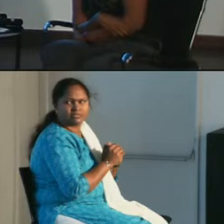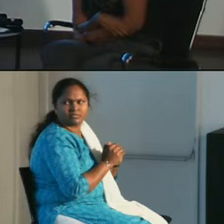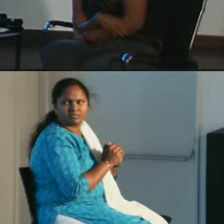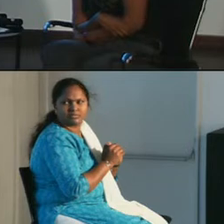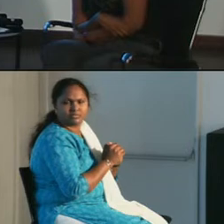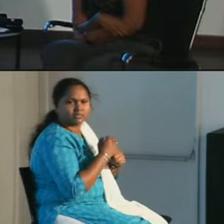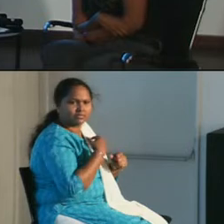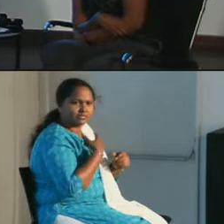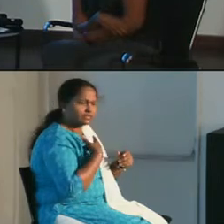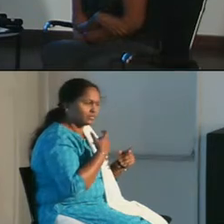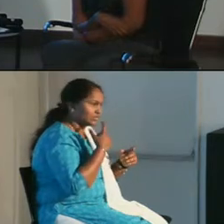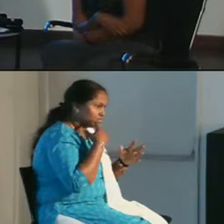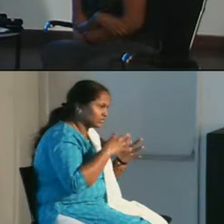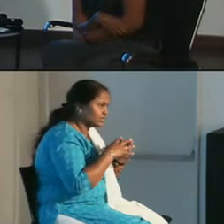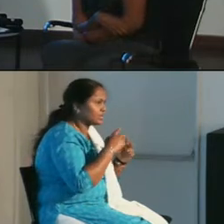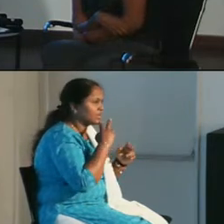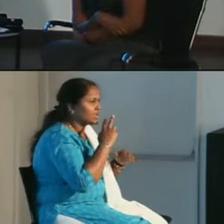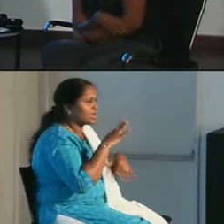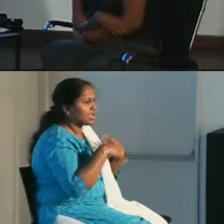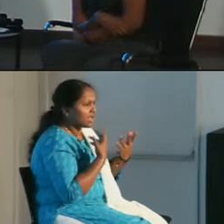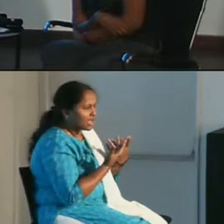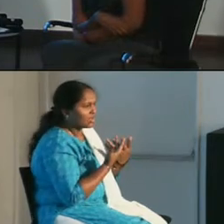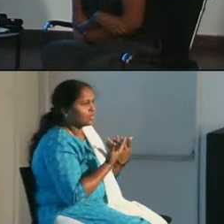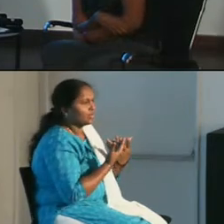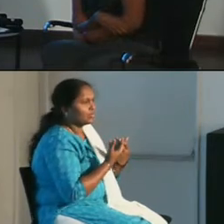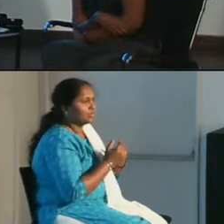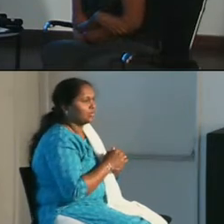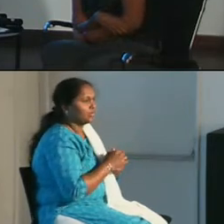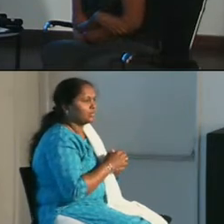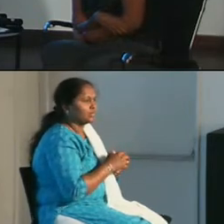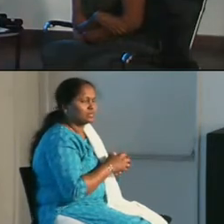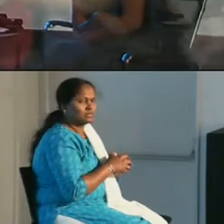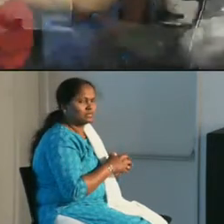I'm really fascinated by like